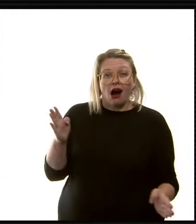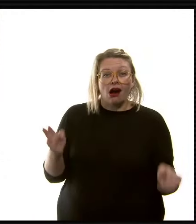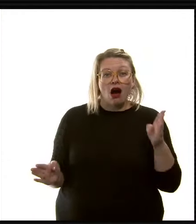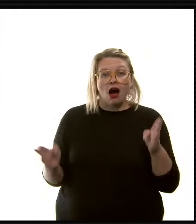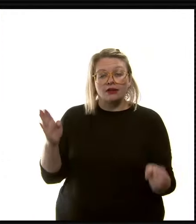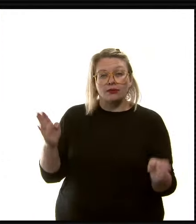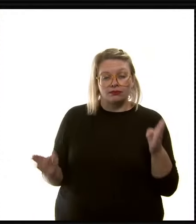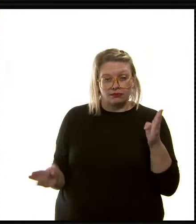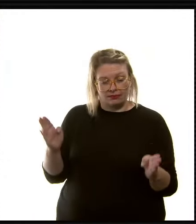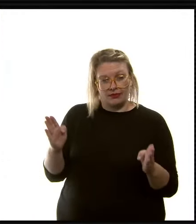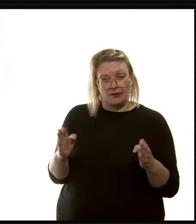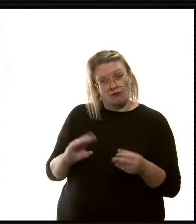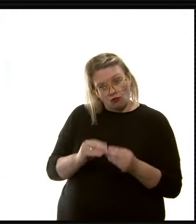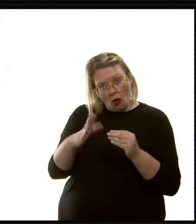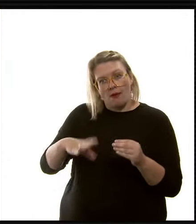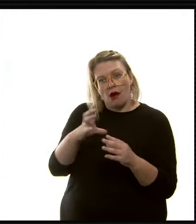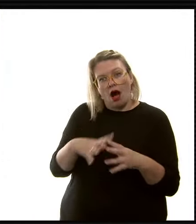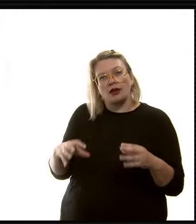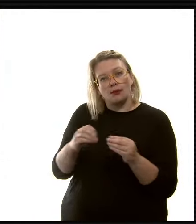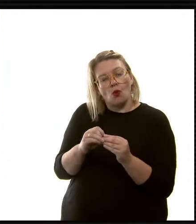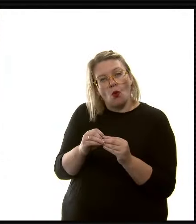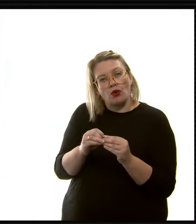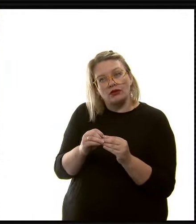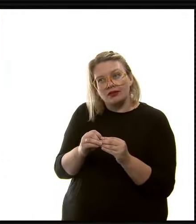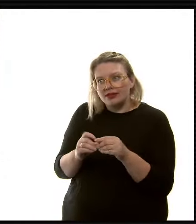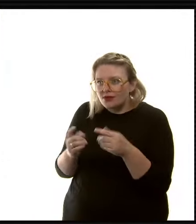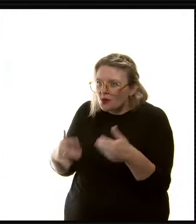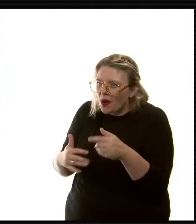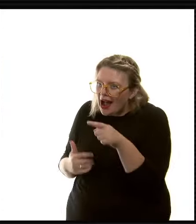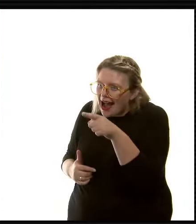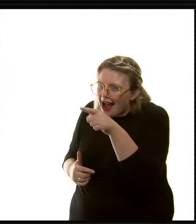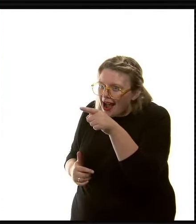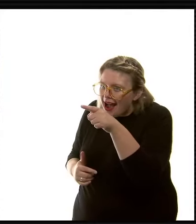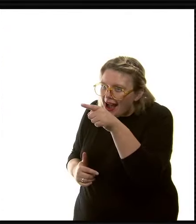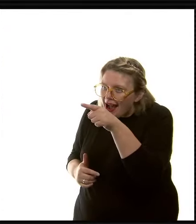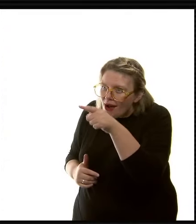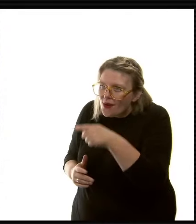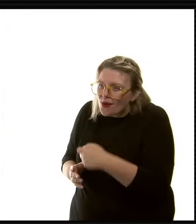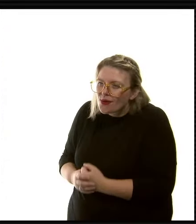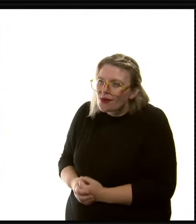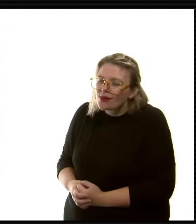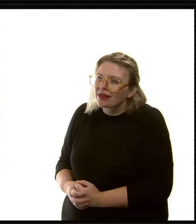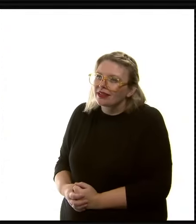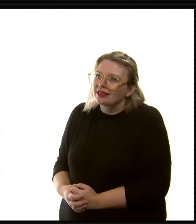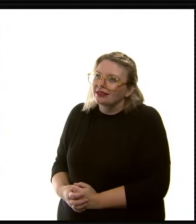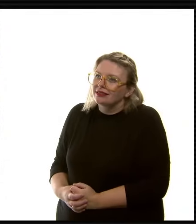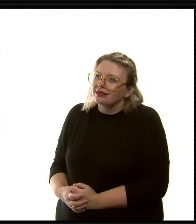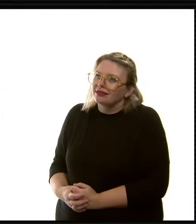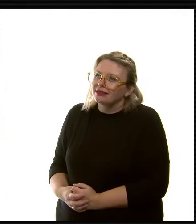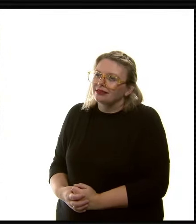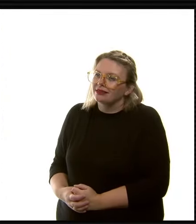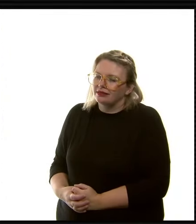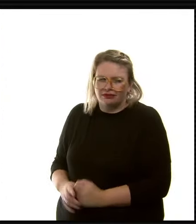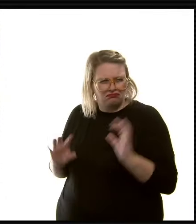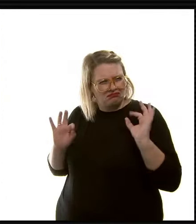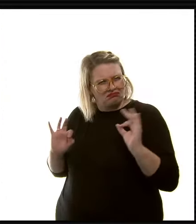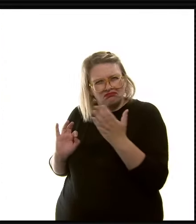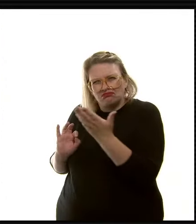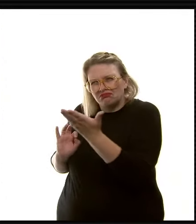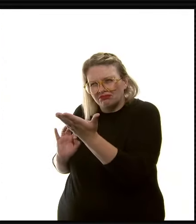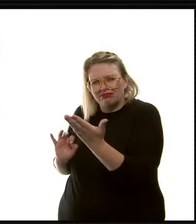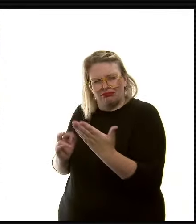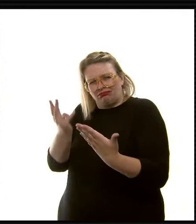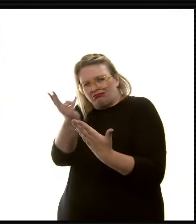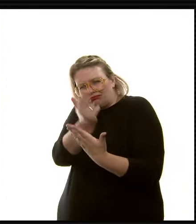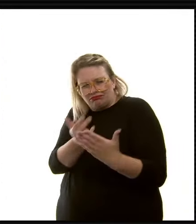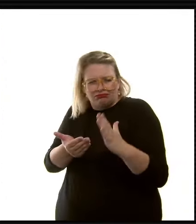we've taken a bit of a memo today. I Just can exactly see the same. And exactly like Tara said, like with the decorations